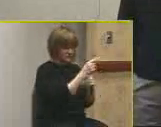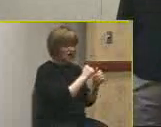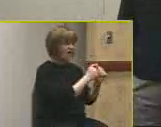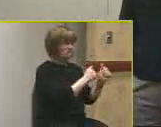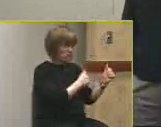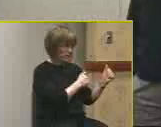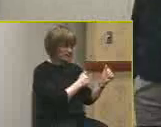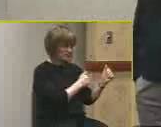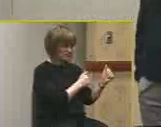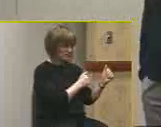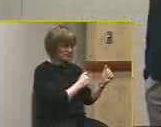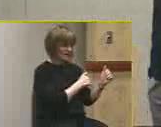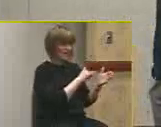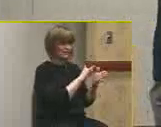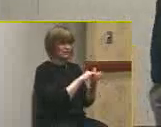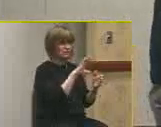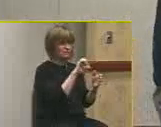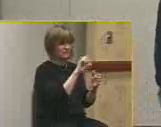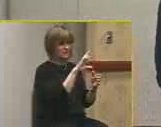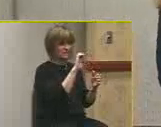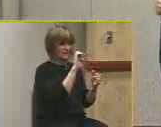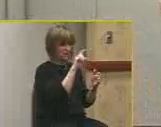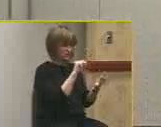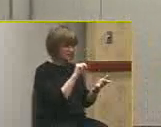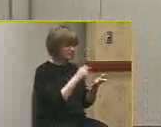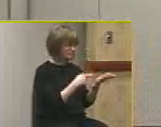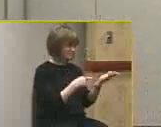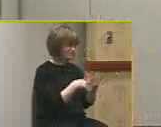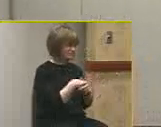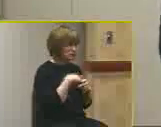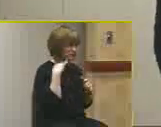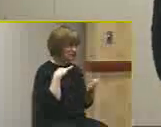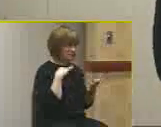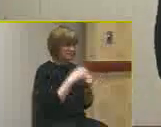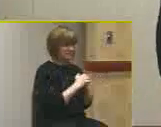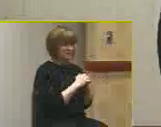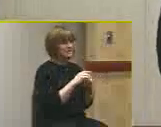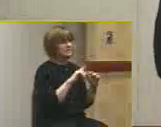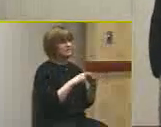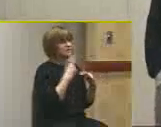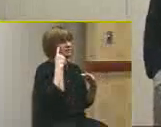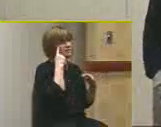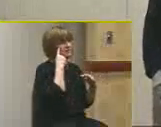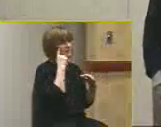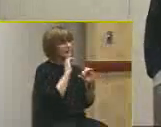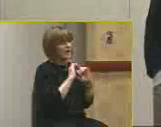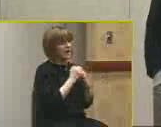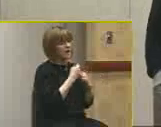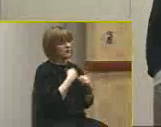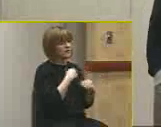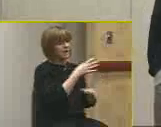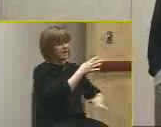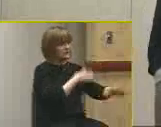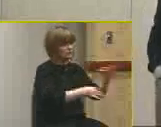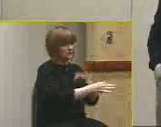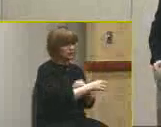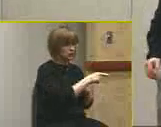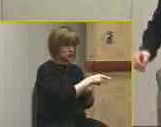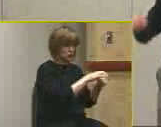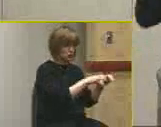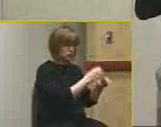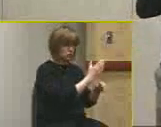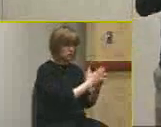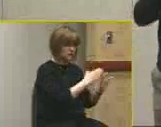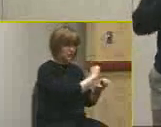Avoid. There's your carrot. So you got to start thinking, how can I trade him? You do some